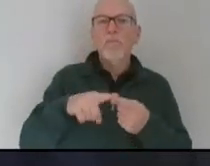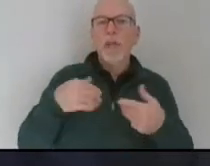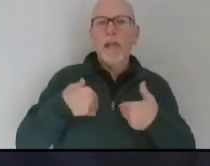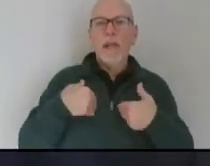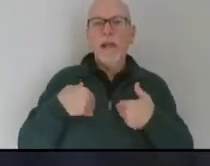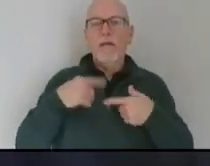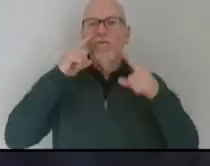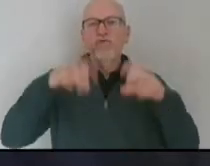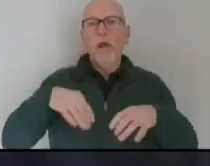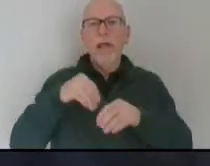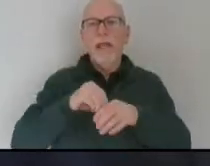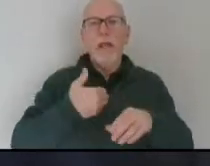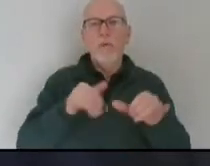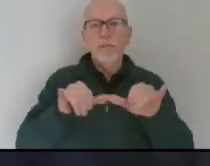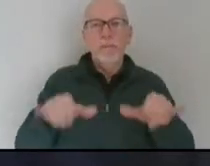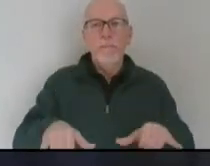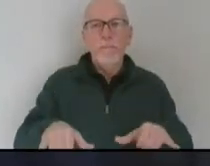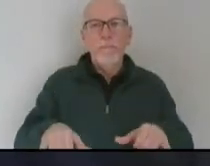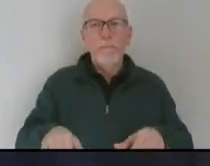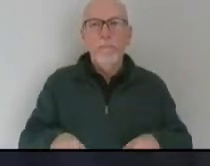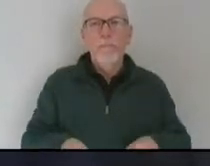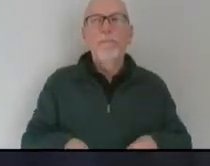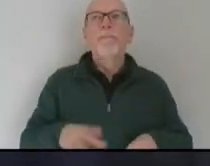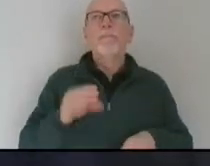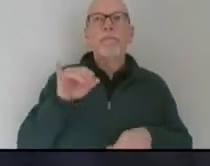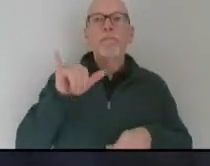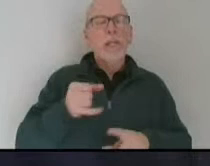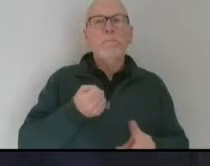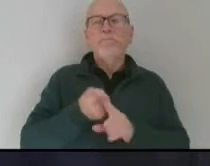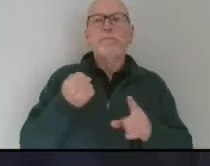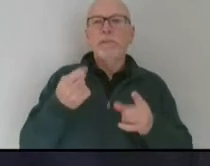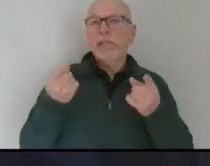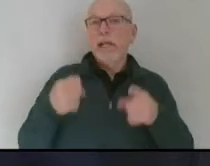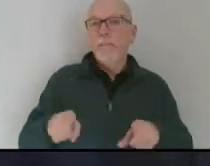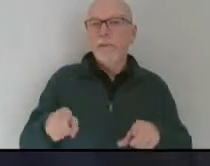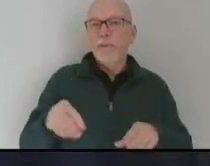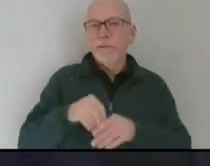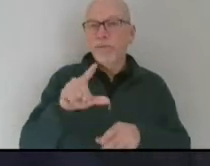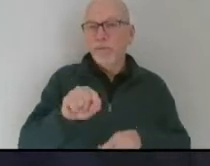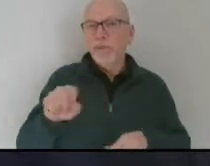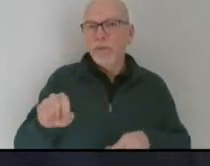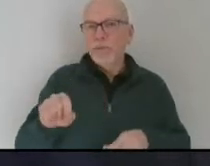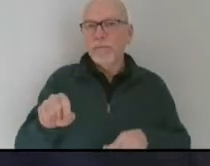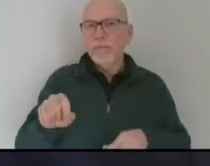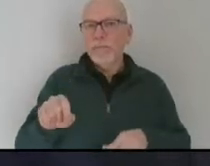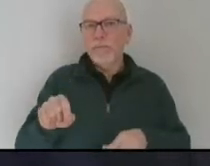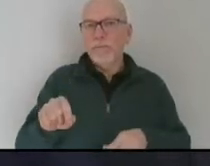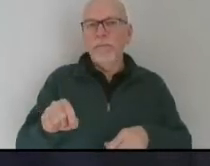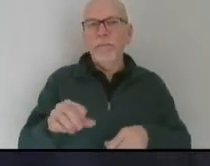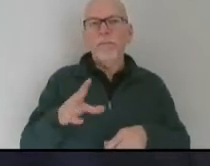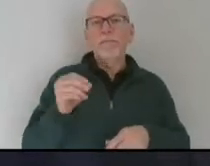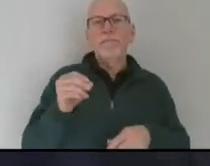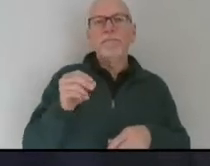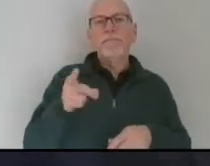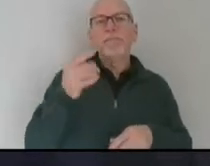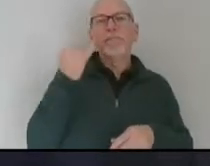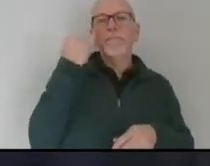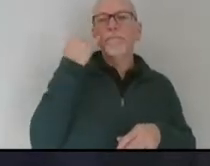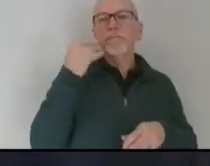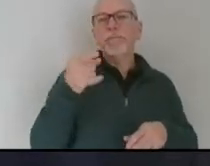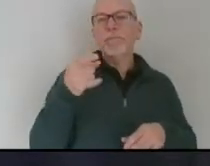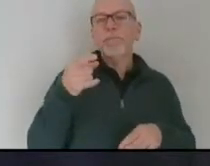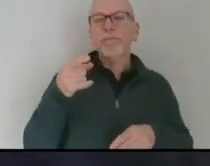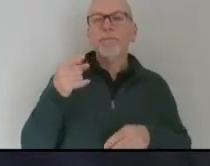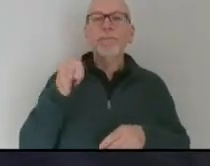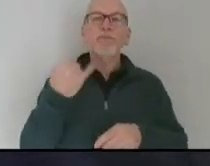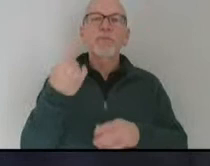the economic system. And obviously, that shock did occur in 2020. And if and as an